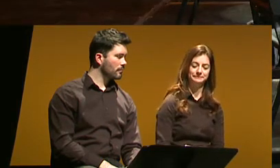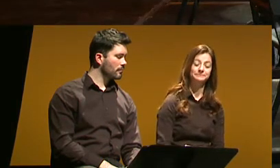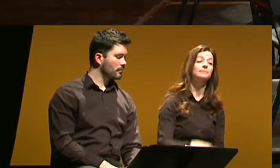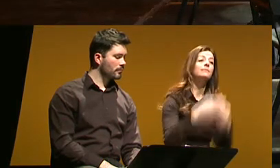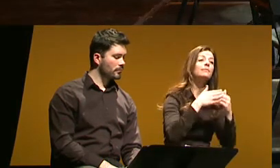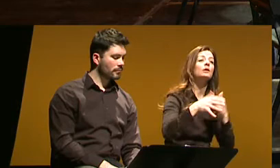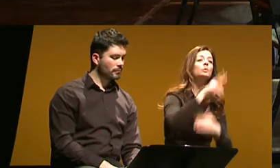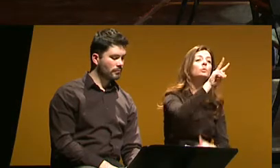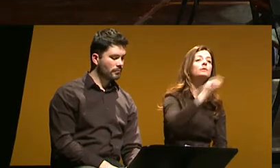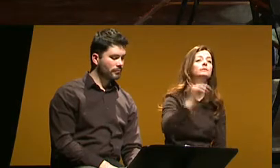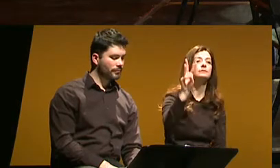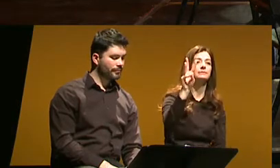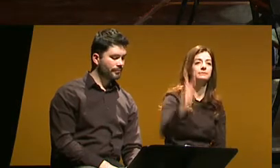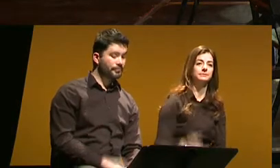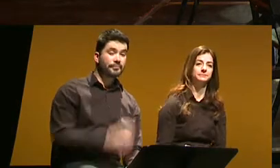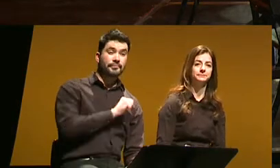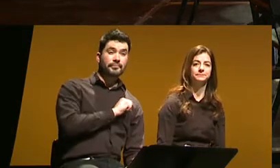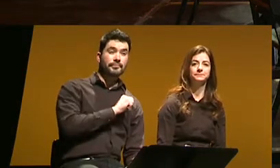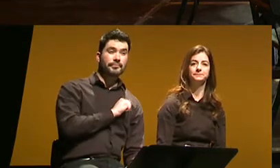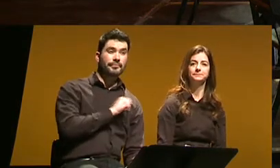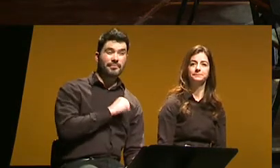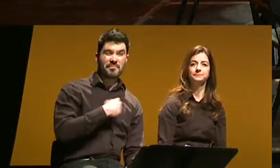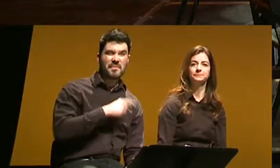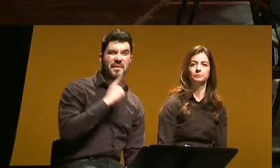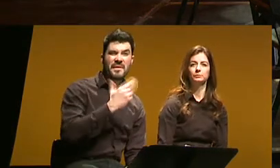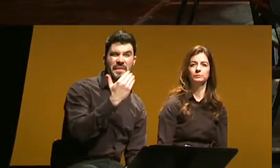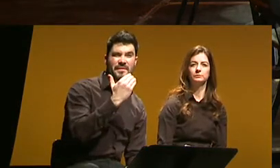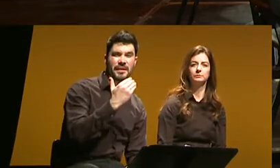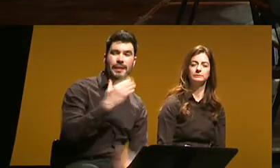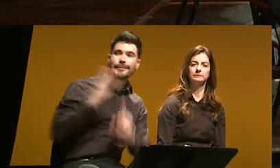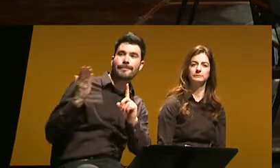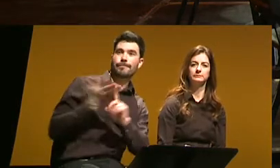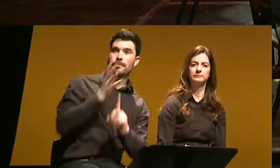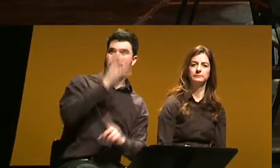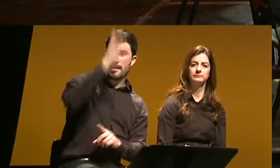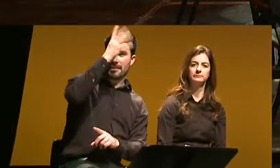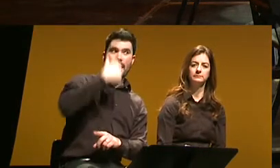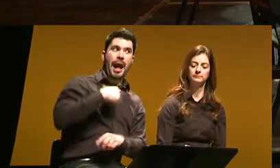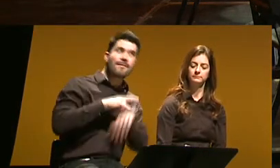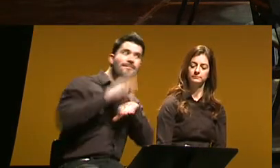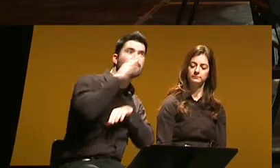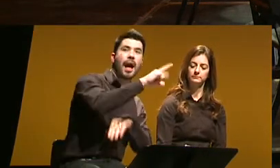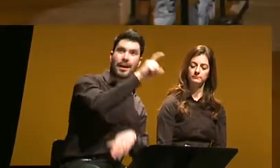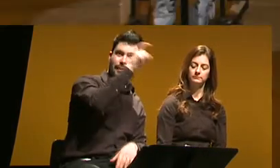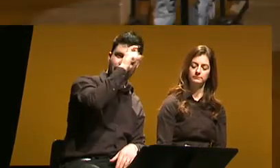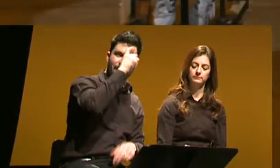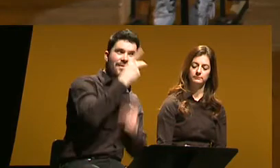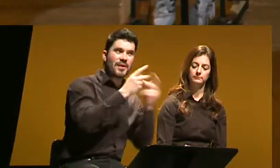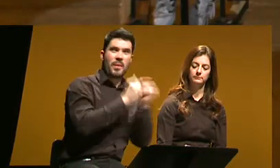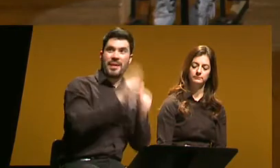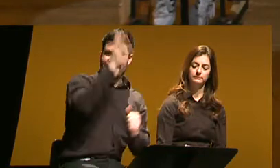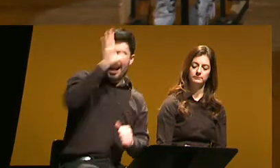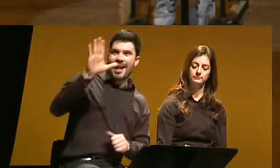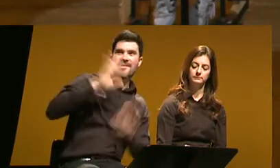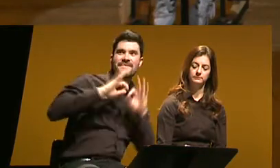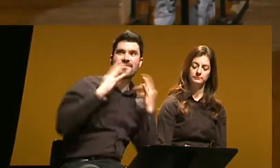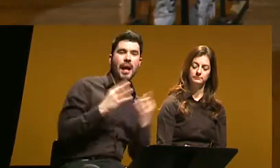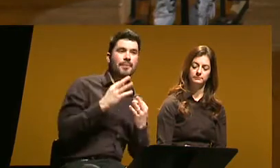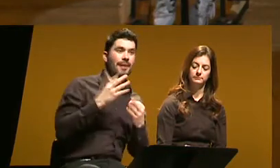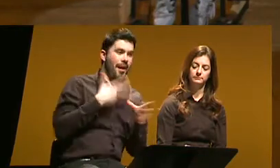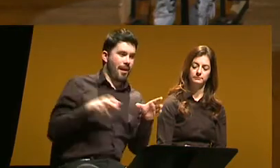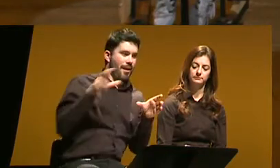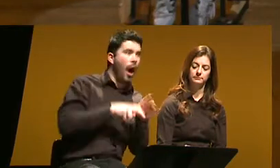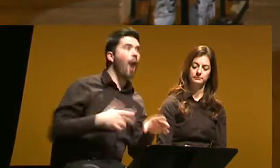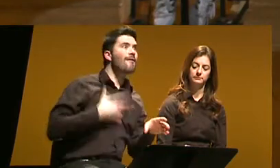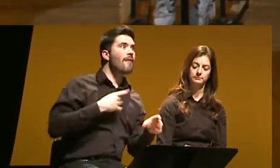2006. I'm 15 years old. I convinced my parents to send me to visit my dad's family in Egypt. As soon as I step on the airplane, I feel like I'm already in